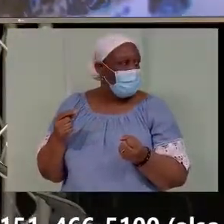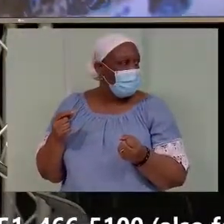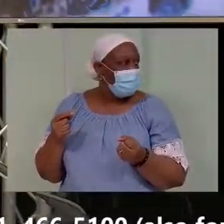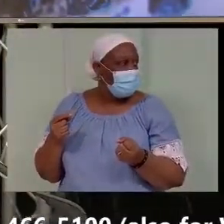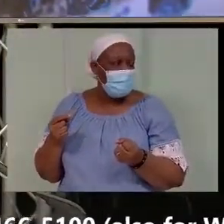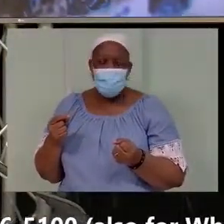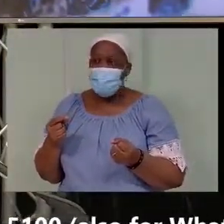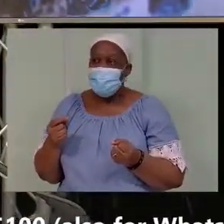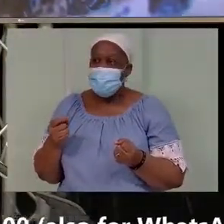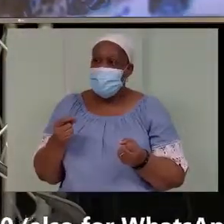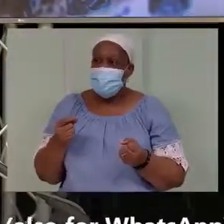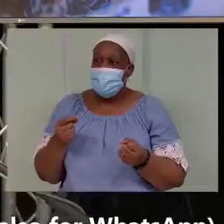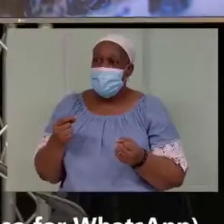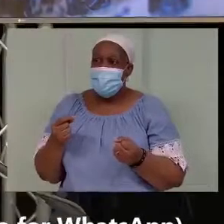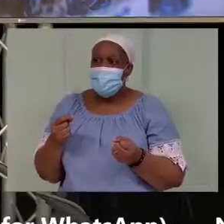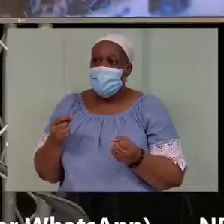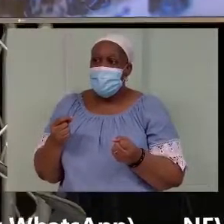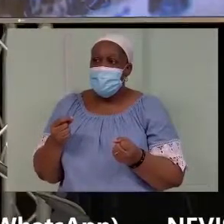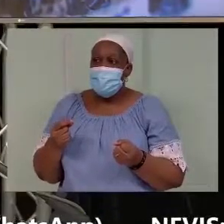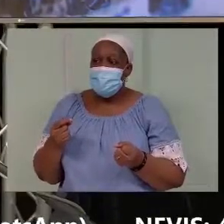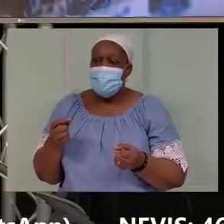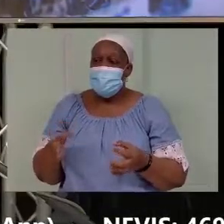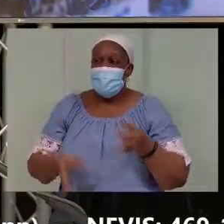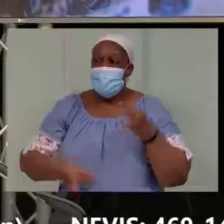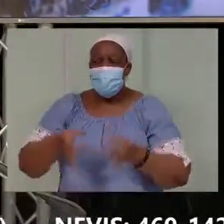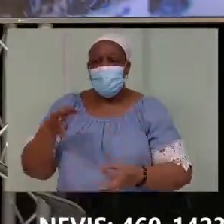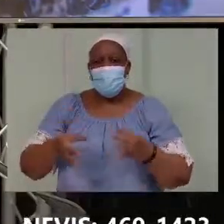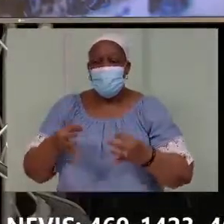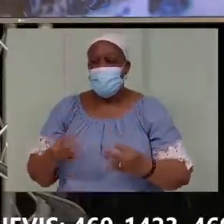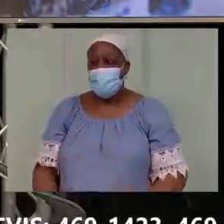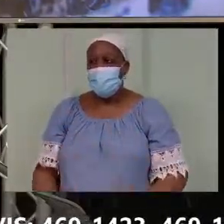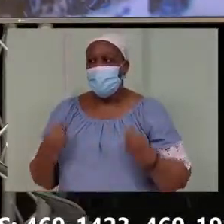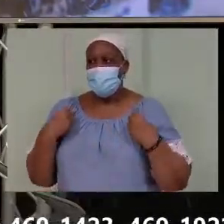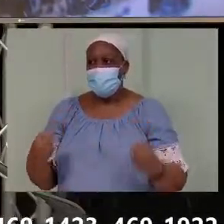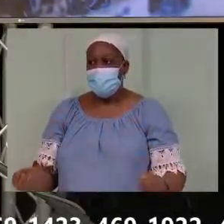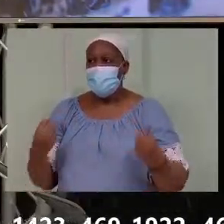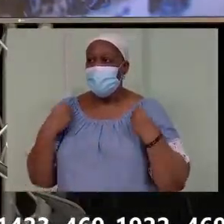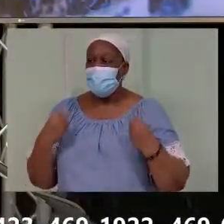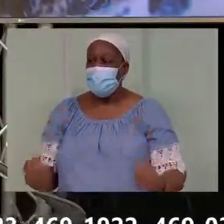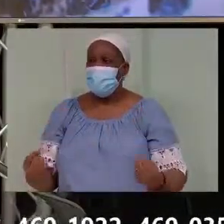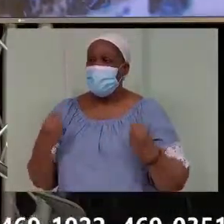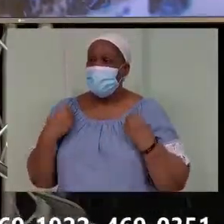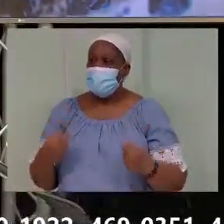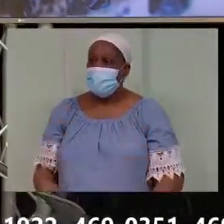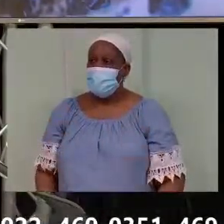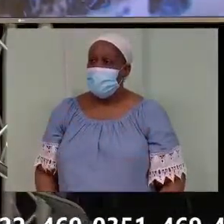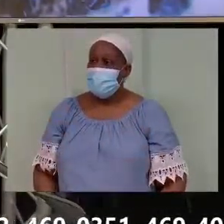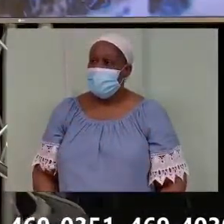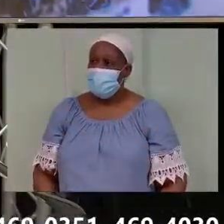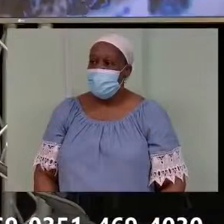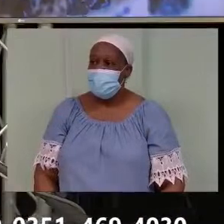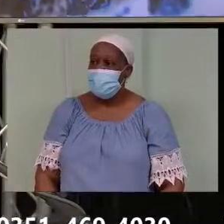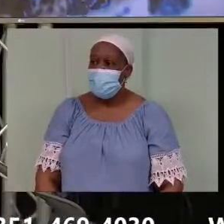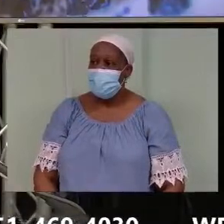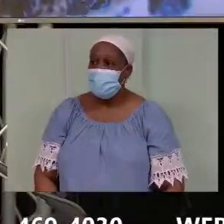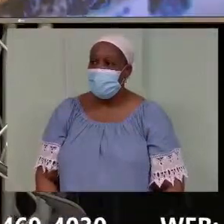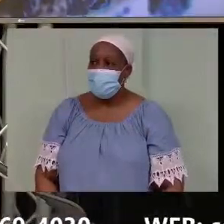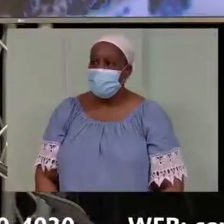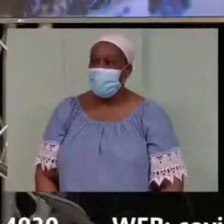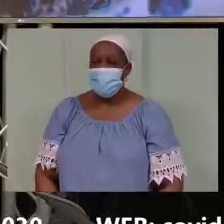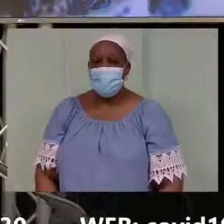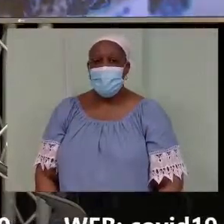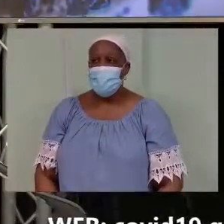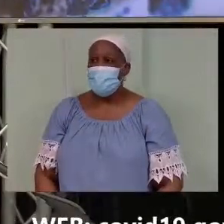if necessary. If you are exercising, as I was this morning, we had our walkathon from the cinema to